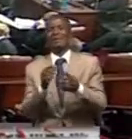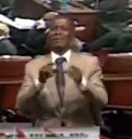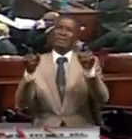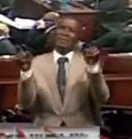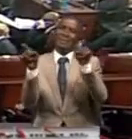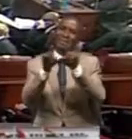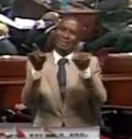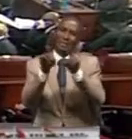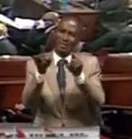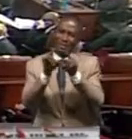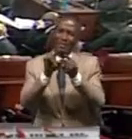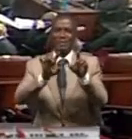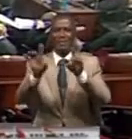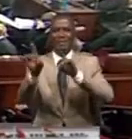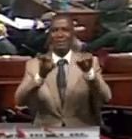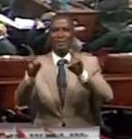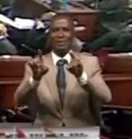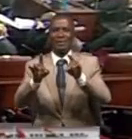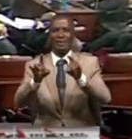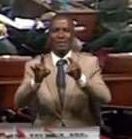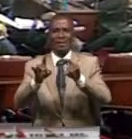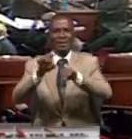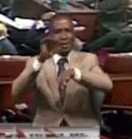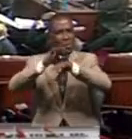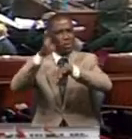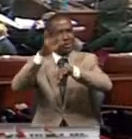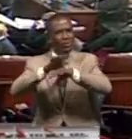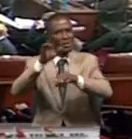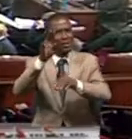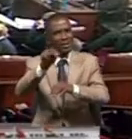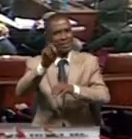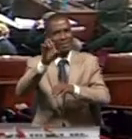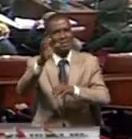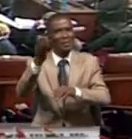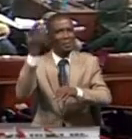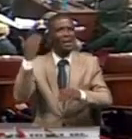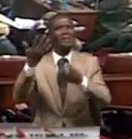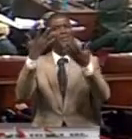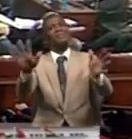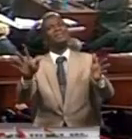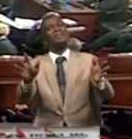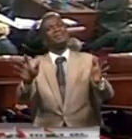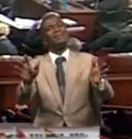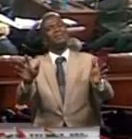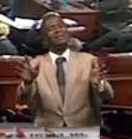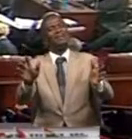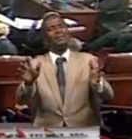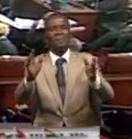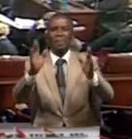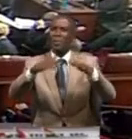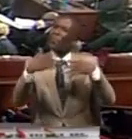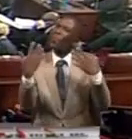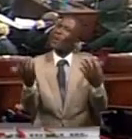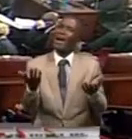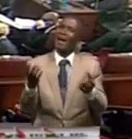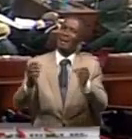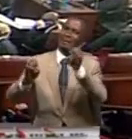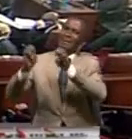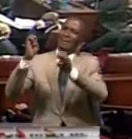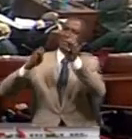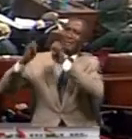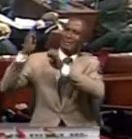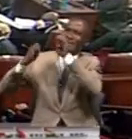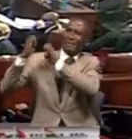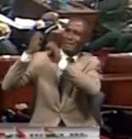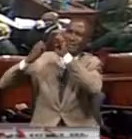the Mr. Asedu Nketia. Yes. So what are you trying to do now?